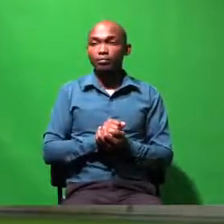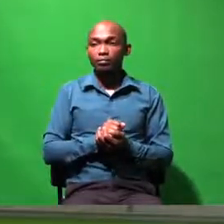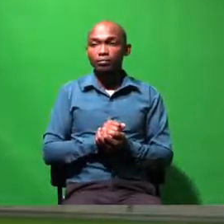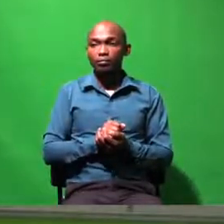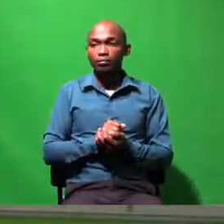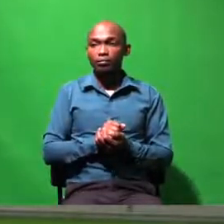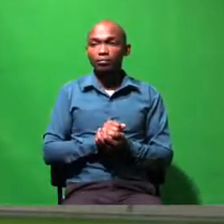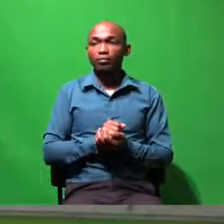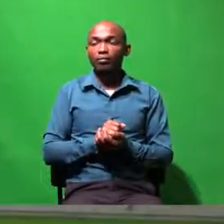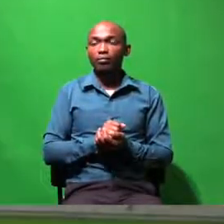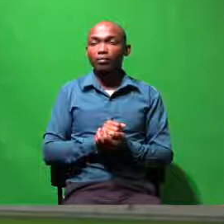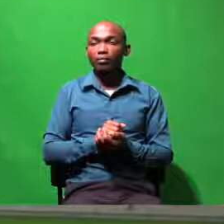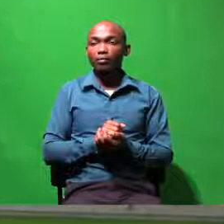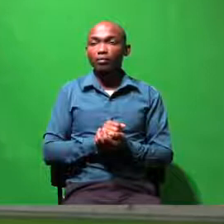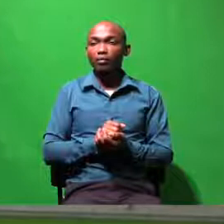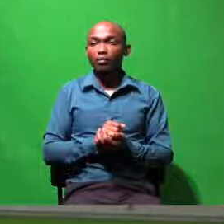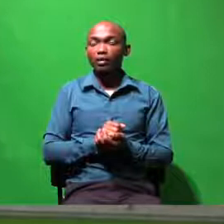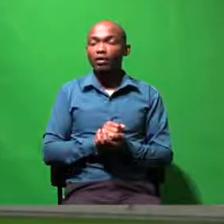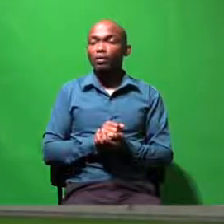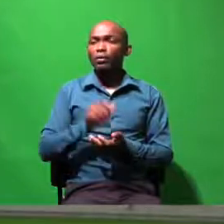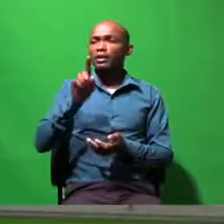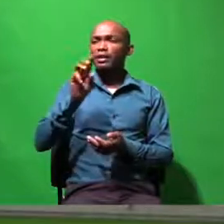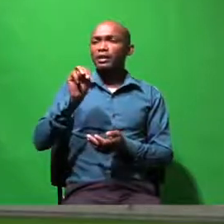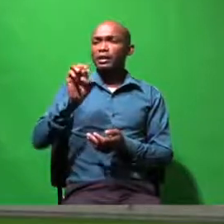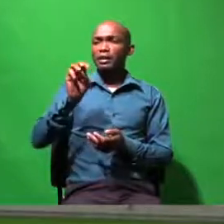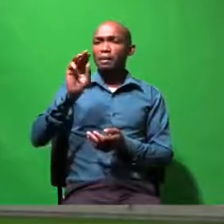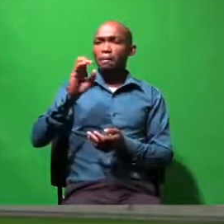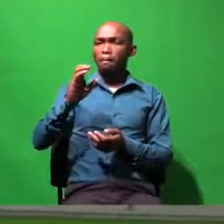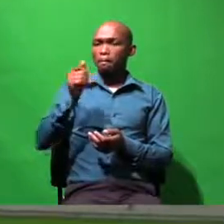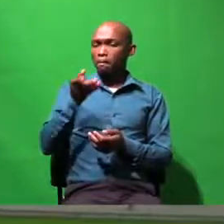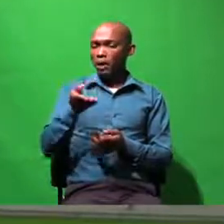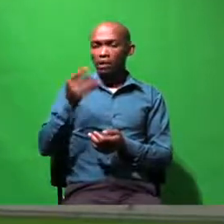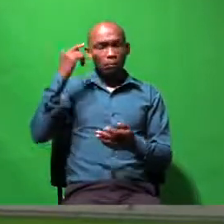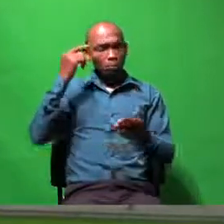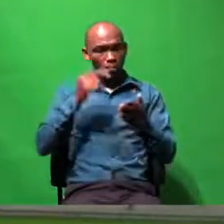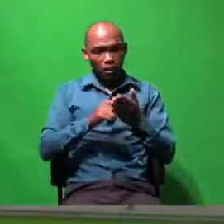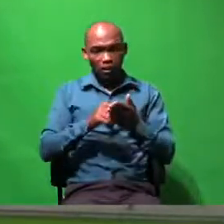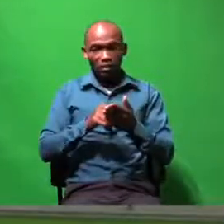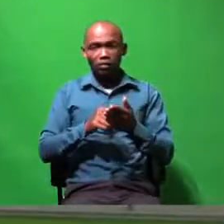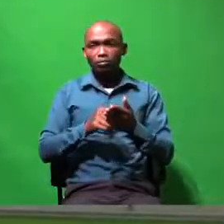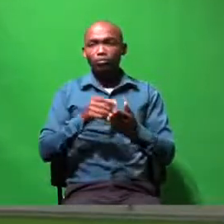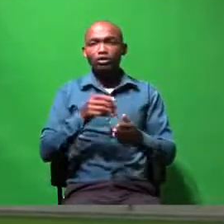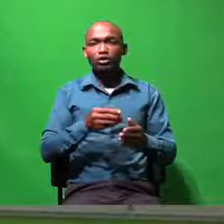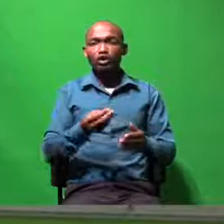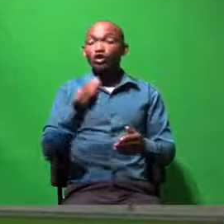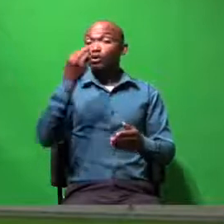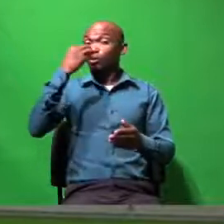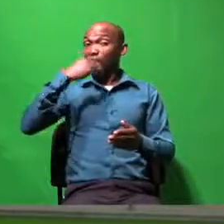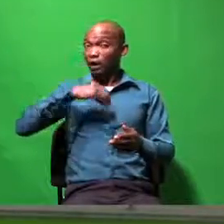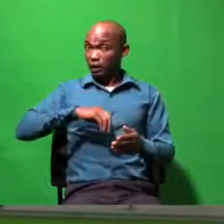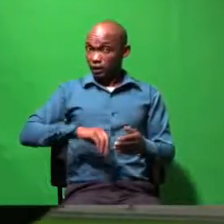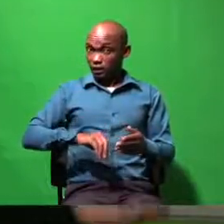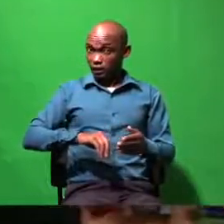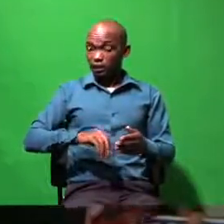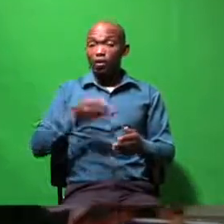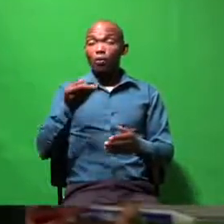Edema. What does the edema mean? Edema means swelling. So as the fluid